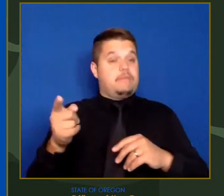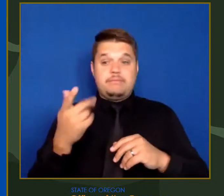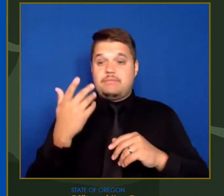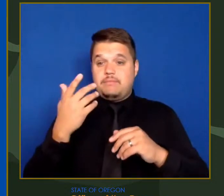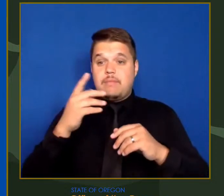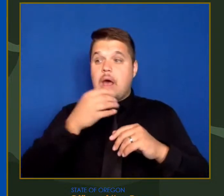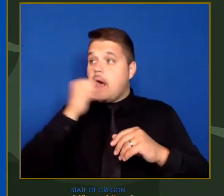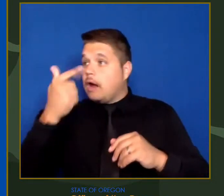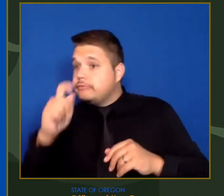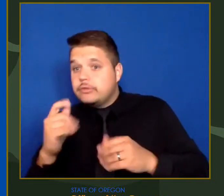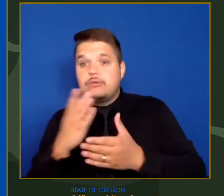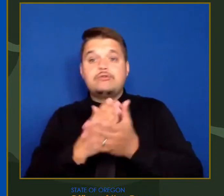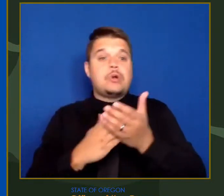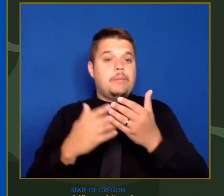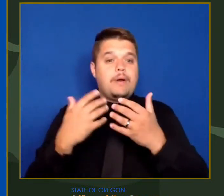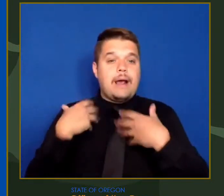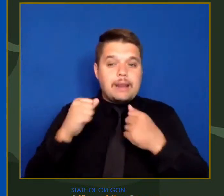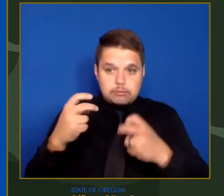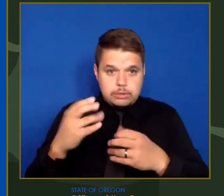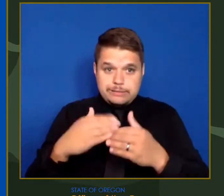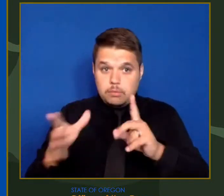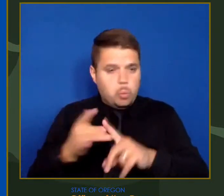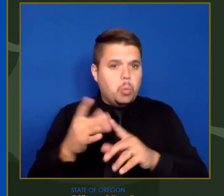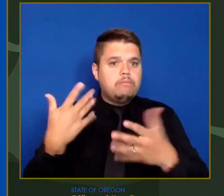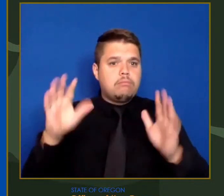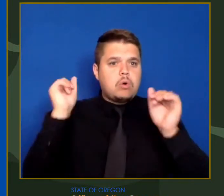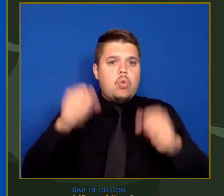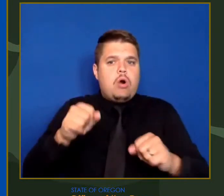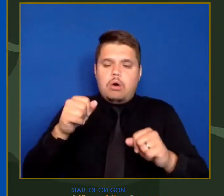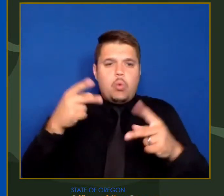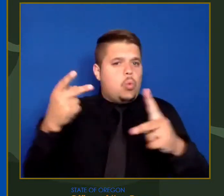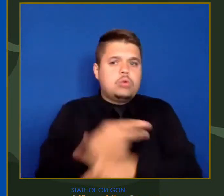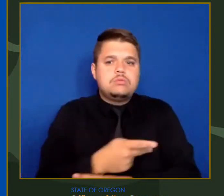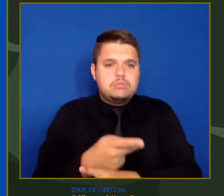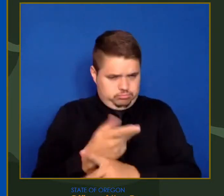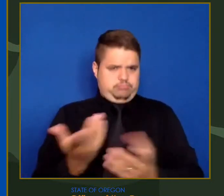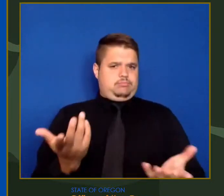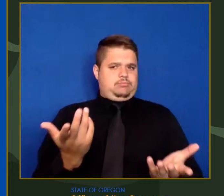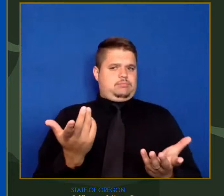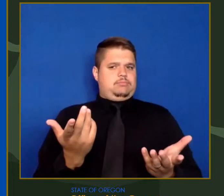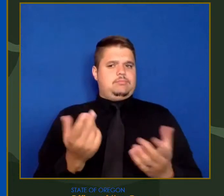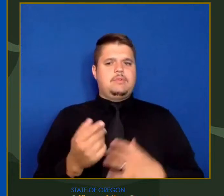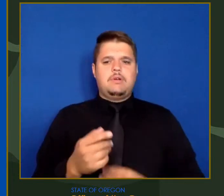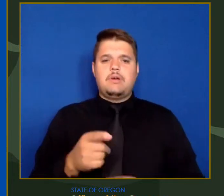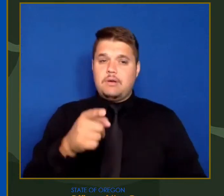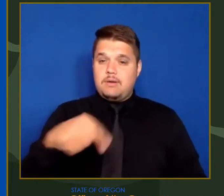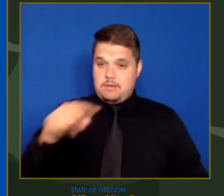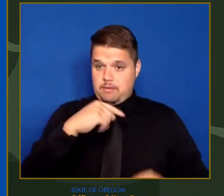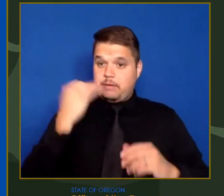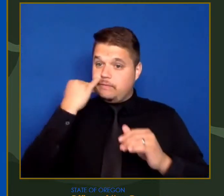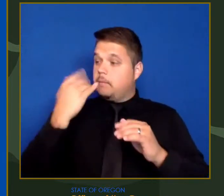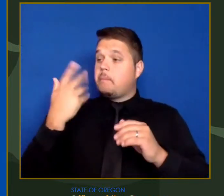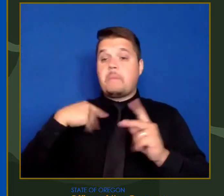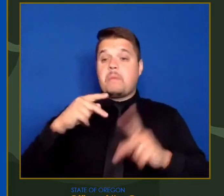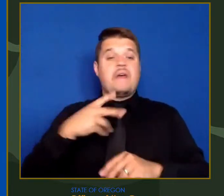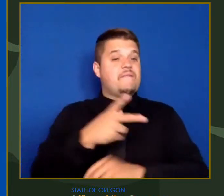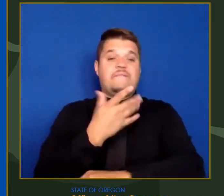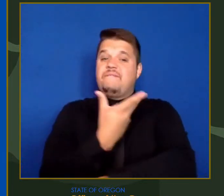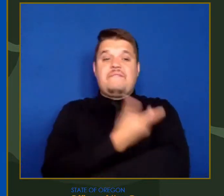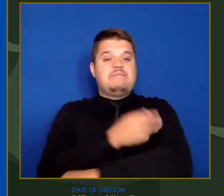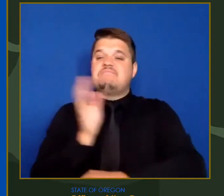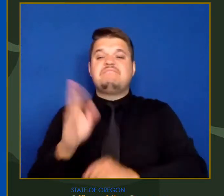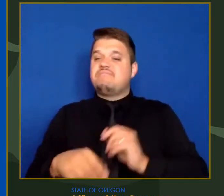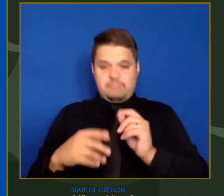the hospital or dying. As a result, if you become in close contact with a person who's infected with COVID-19, you'll need to quarantine for a period of